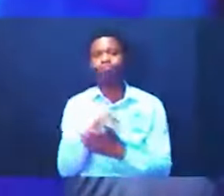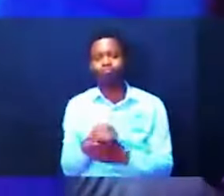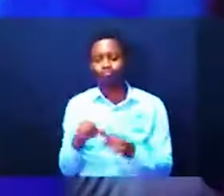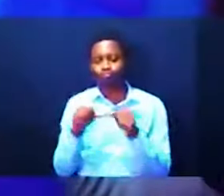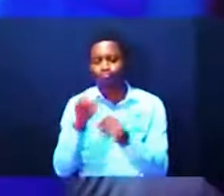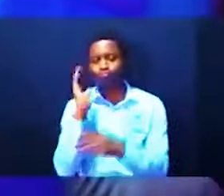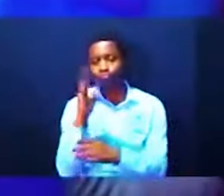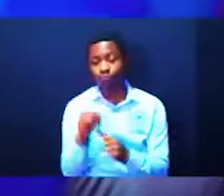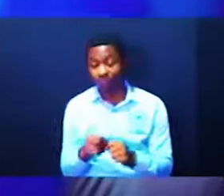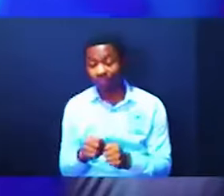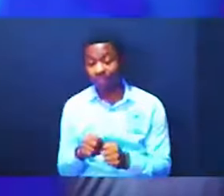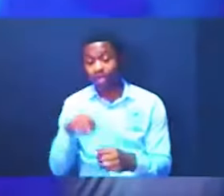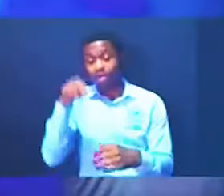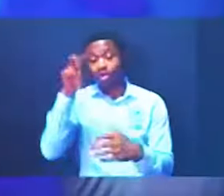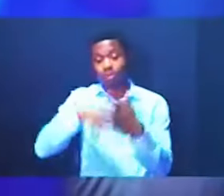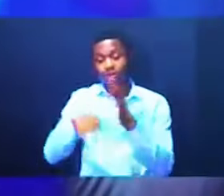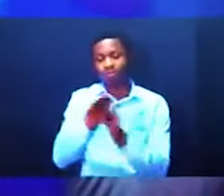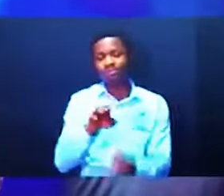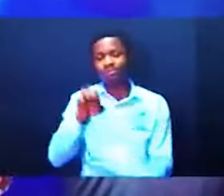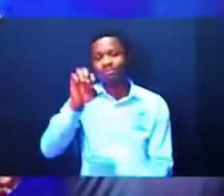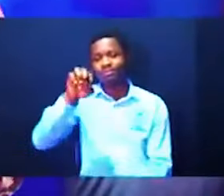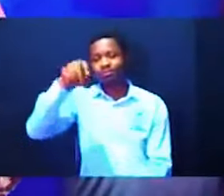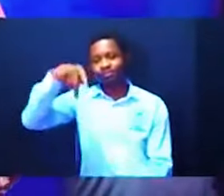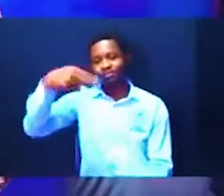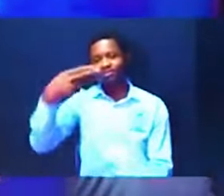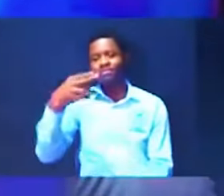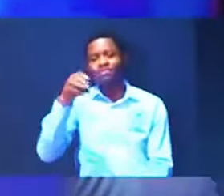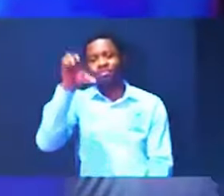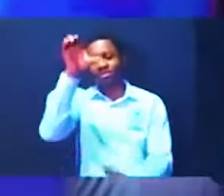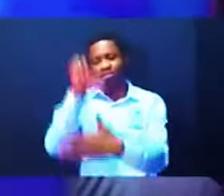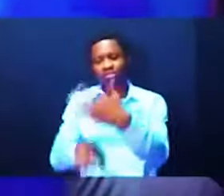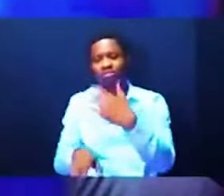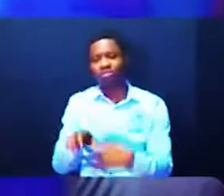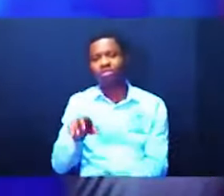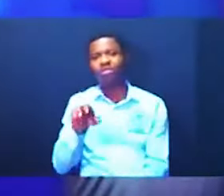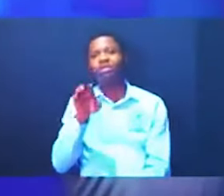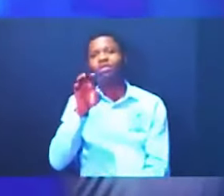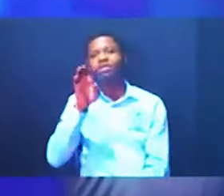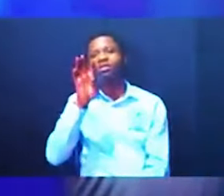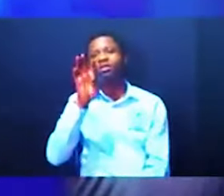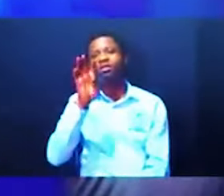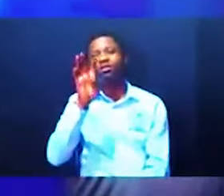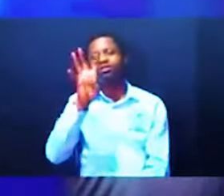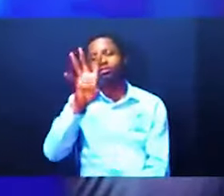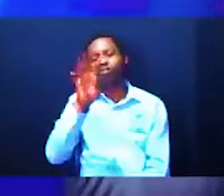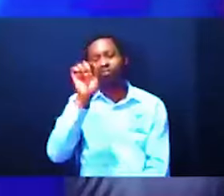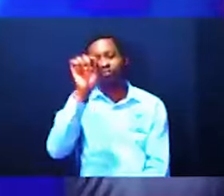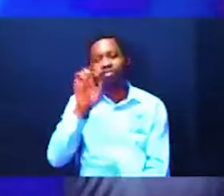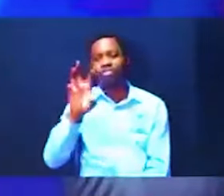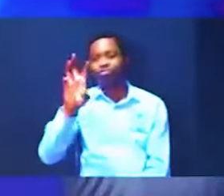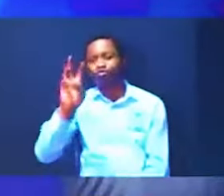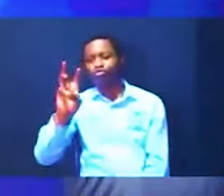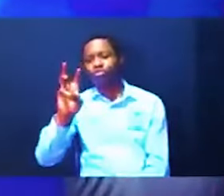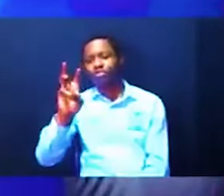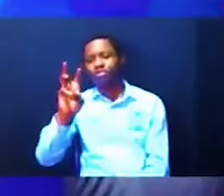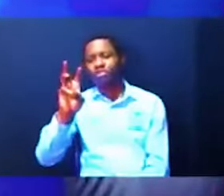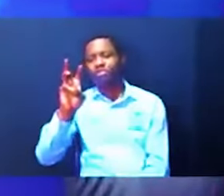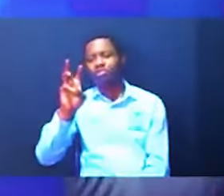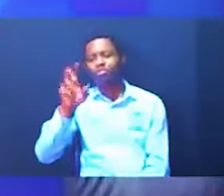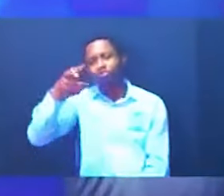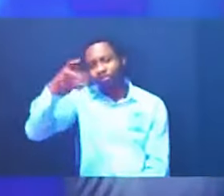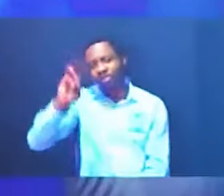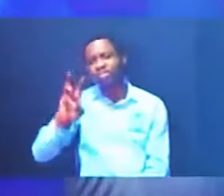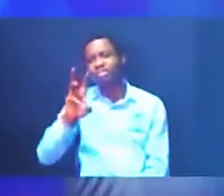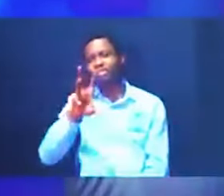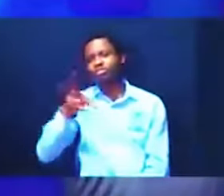Ephesians 4, verse 26 and 27. Ephesians 4, Romano, 89, Imu, Edionun, Siani,